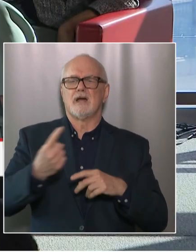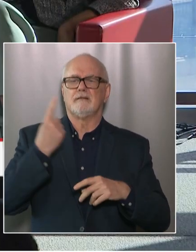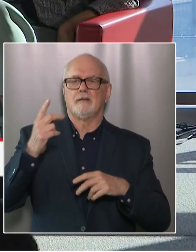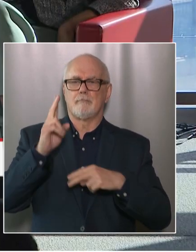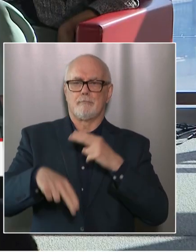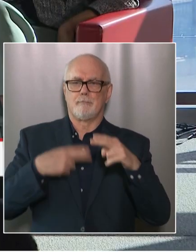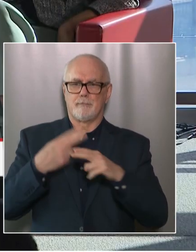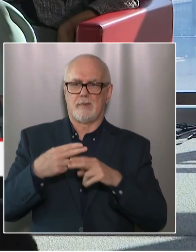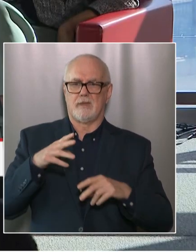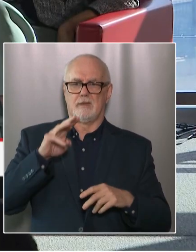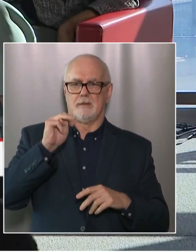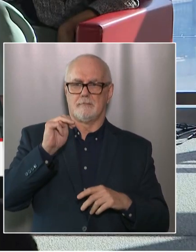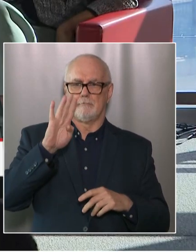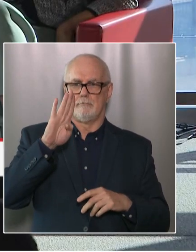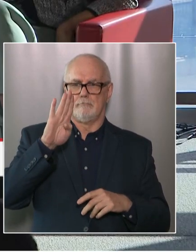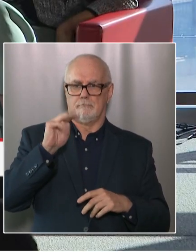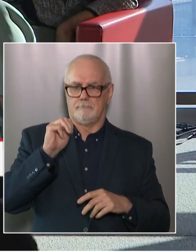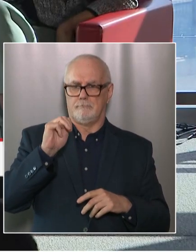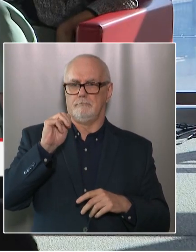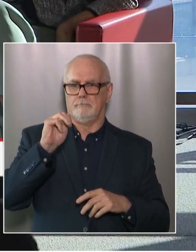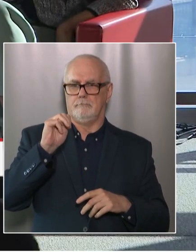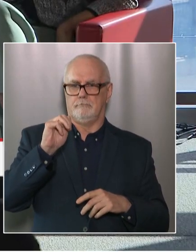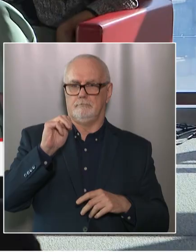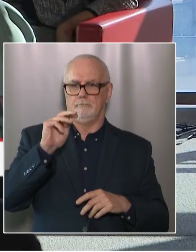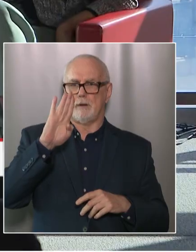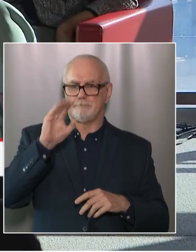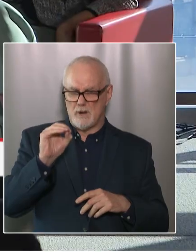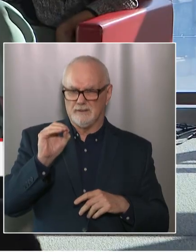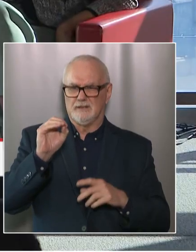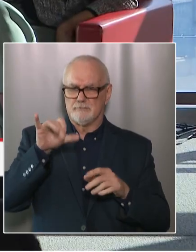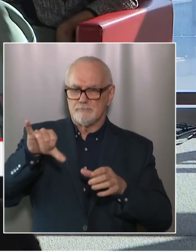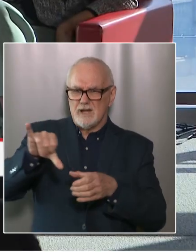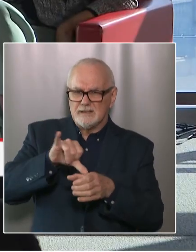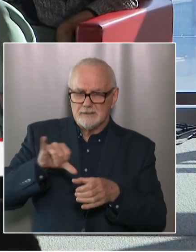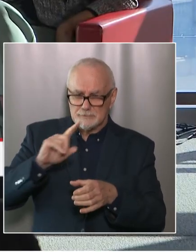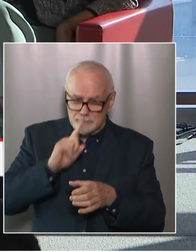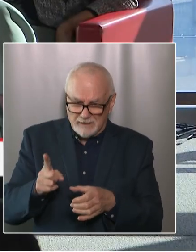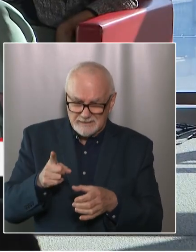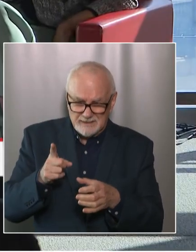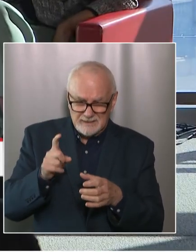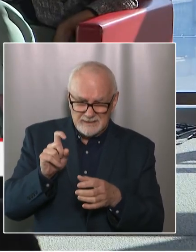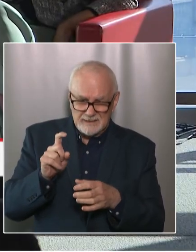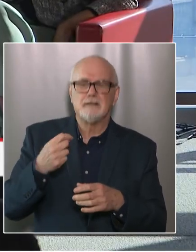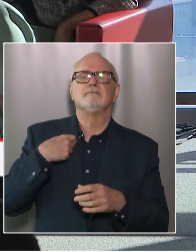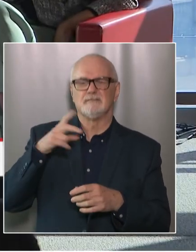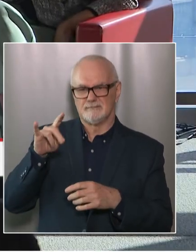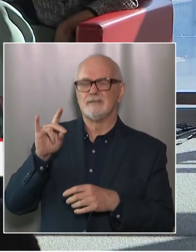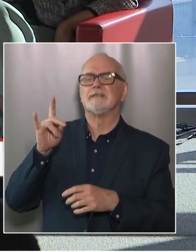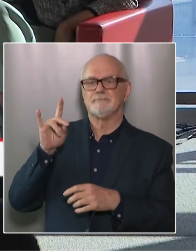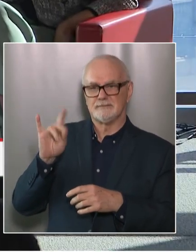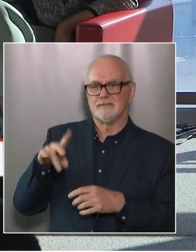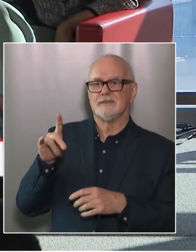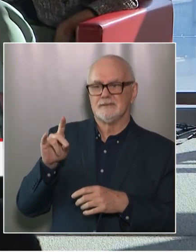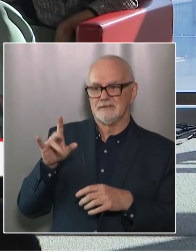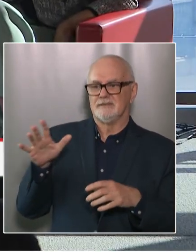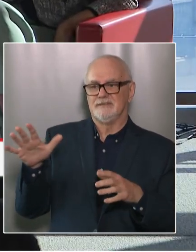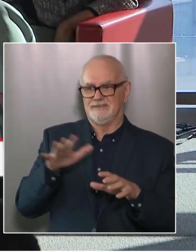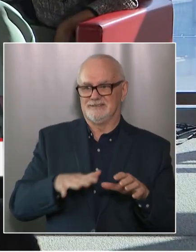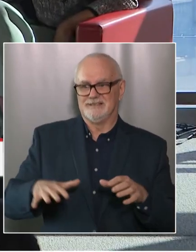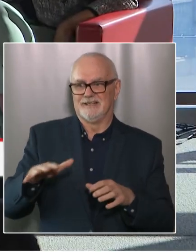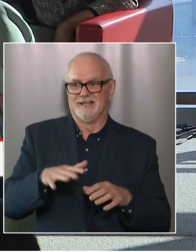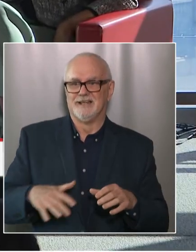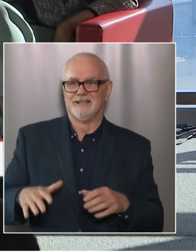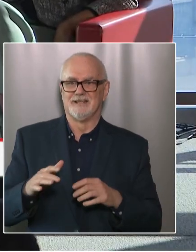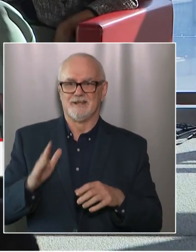that true? That is true. Okay, great. I'm just going to leave it at that. Thank you. I'm just going to leave it at that. So we'll build on